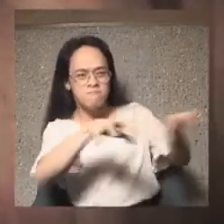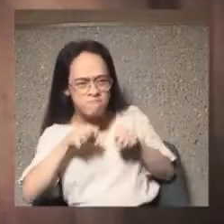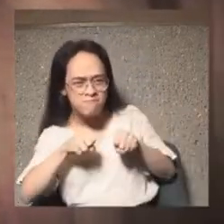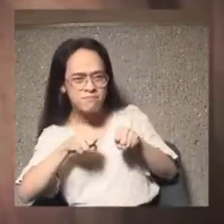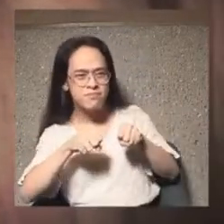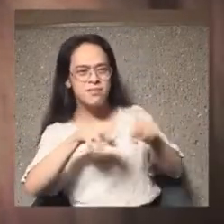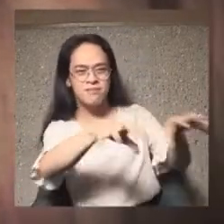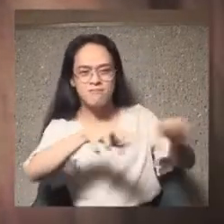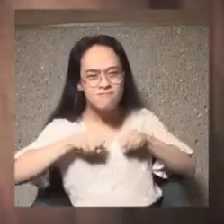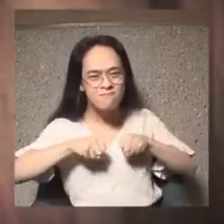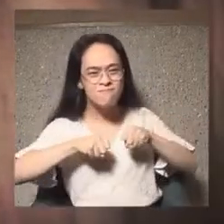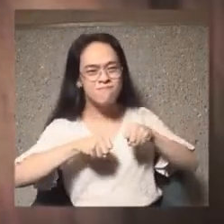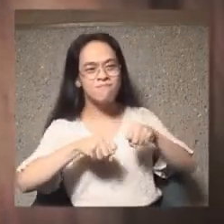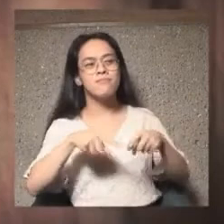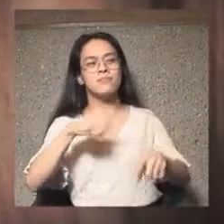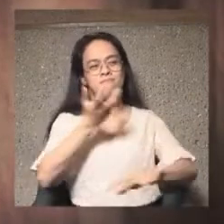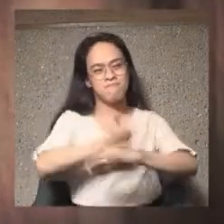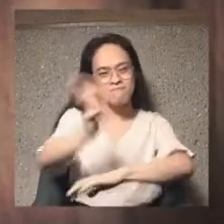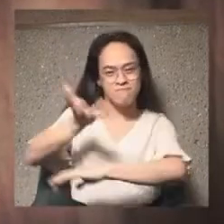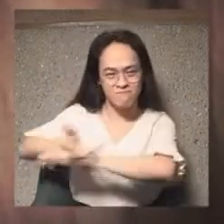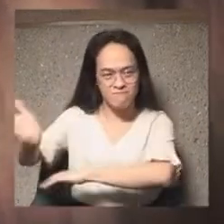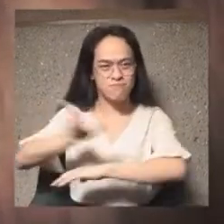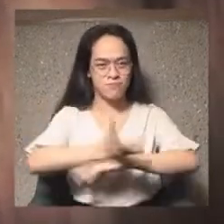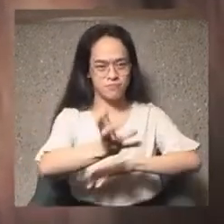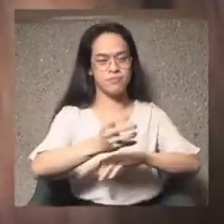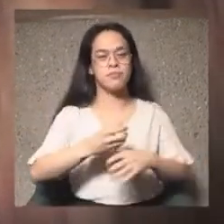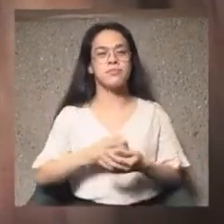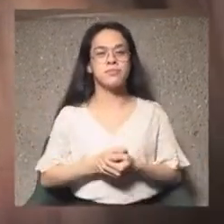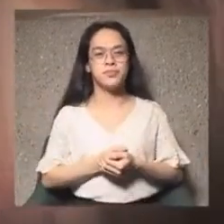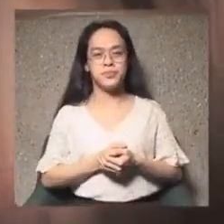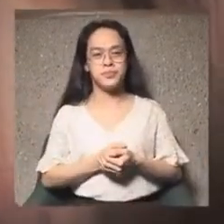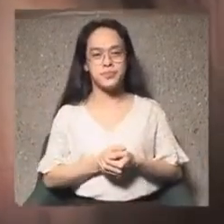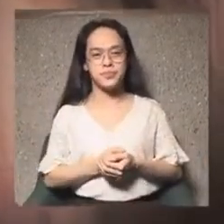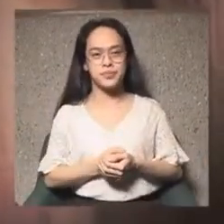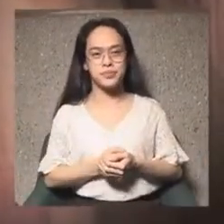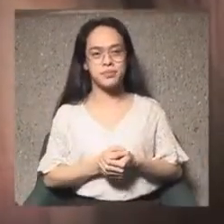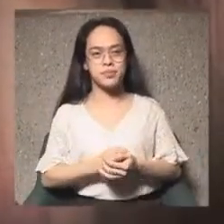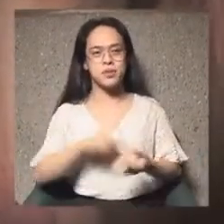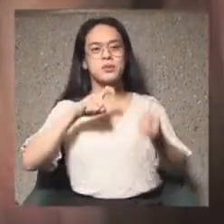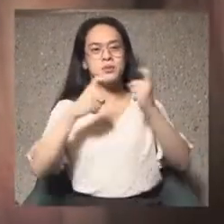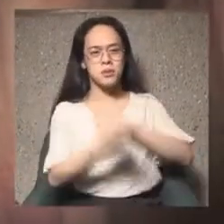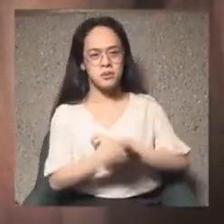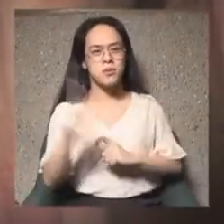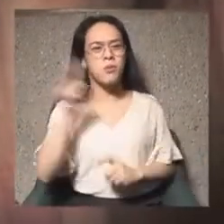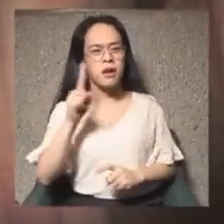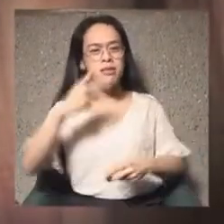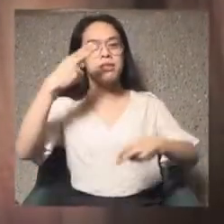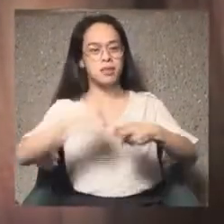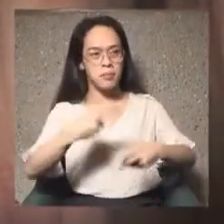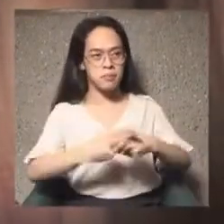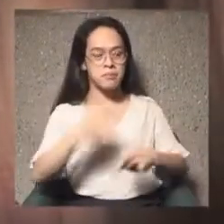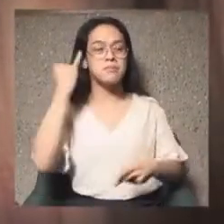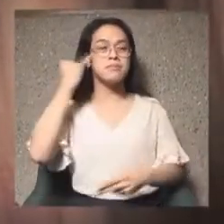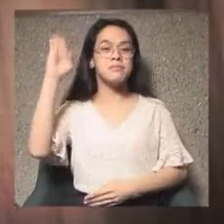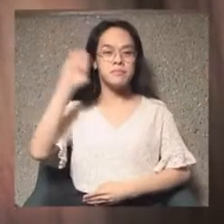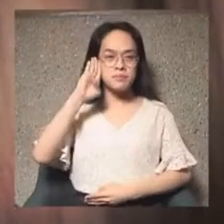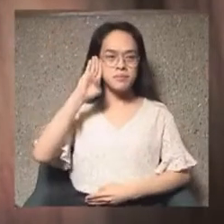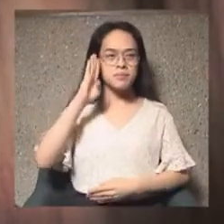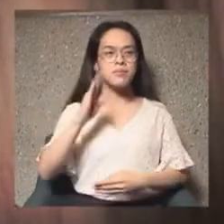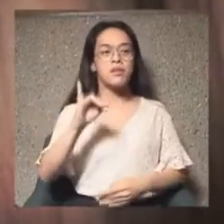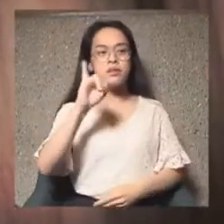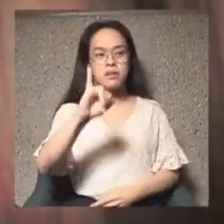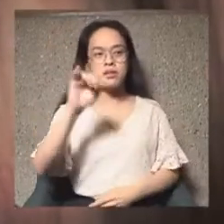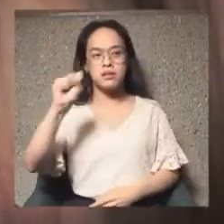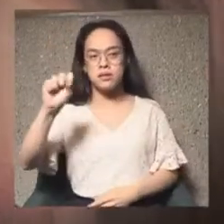or deceiver, Jacob became Israel, which means one who struggled with God and